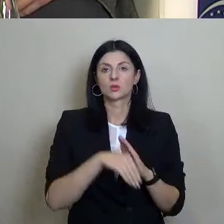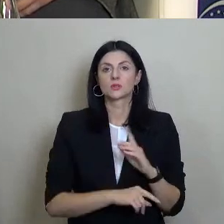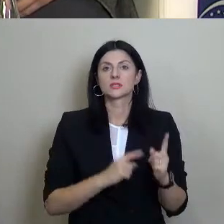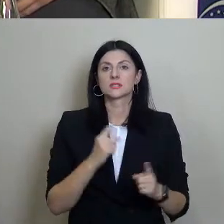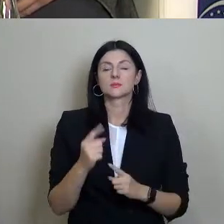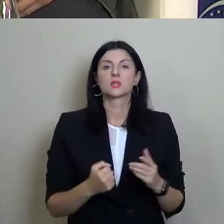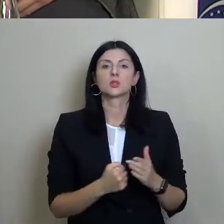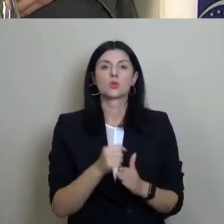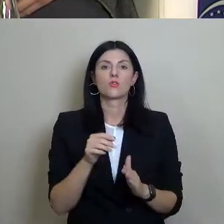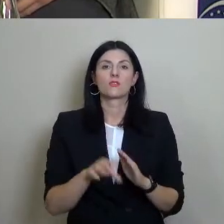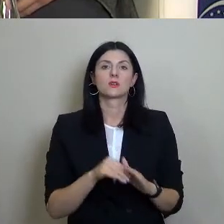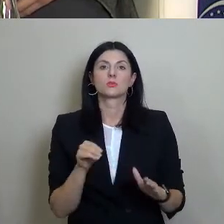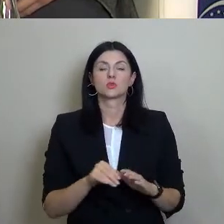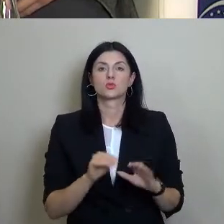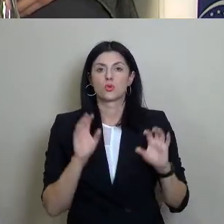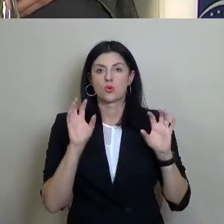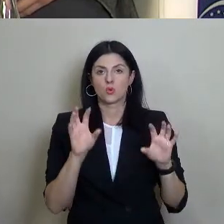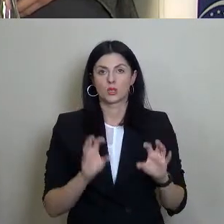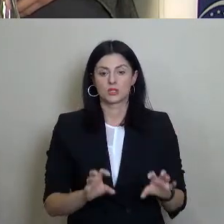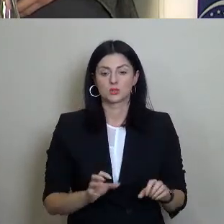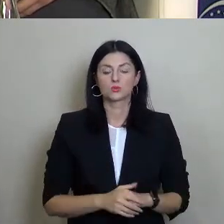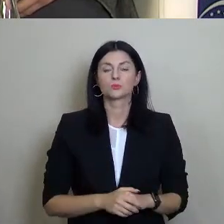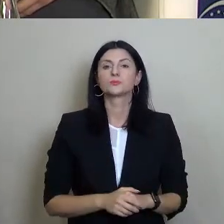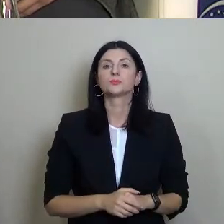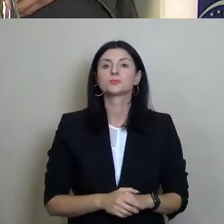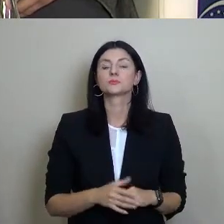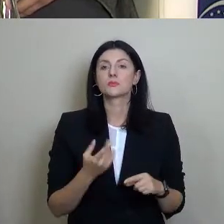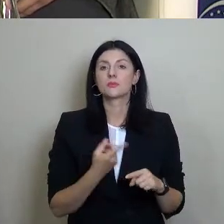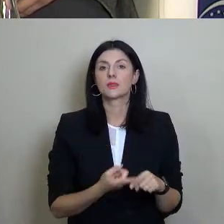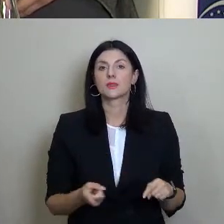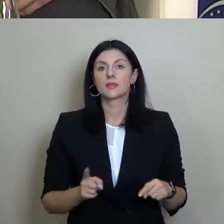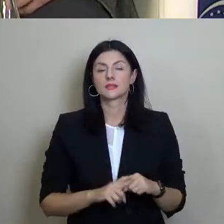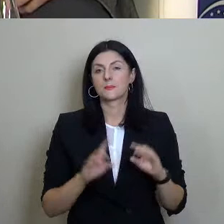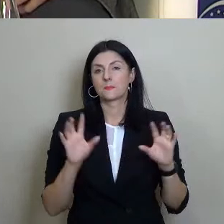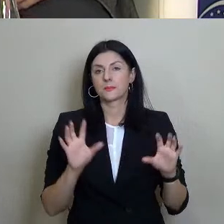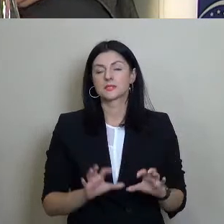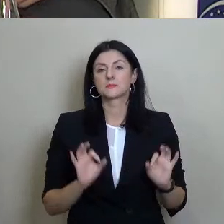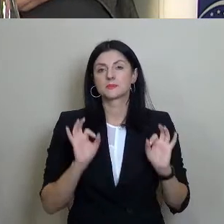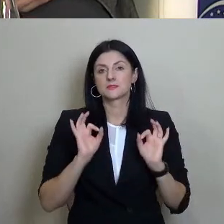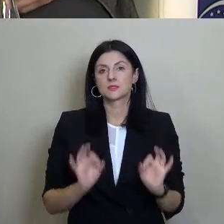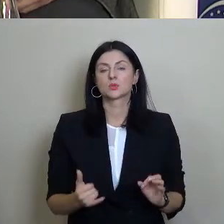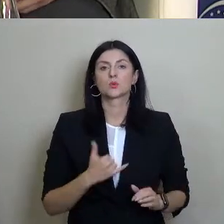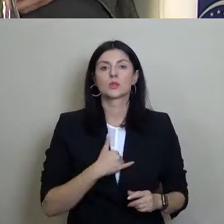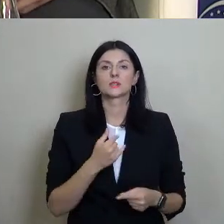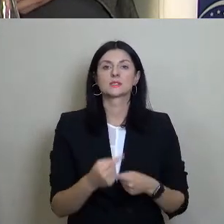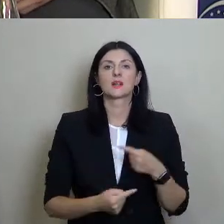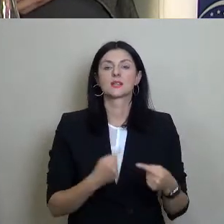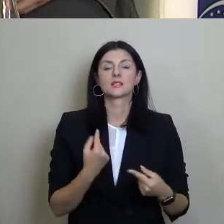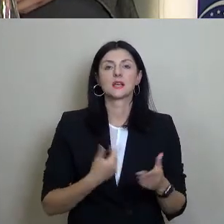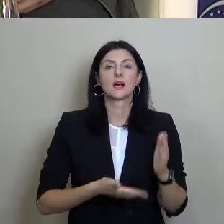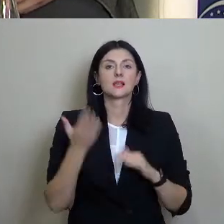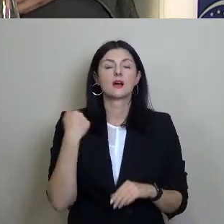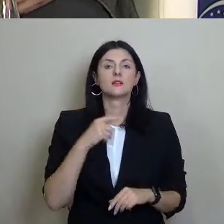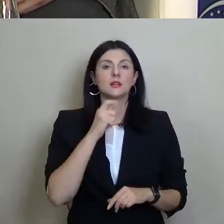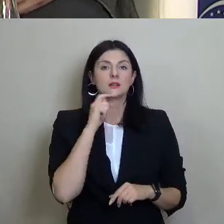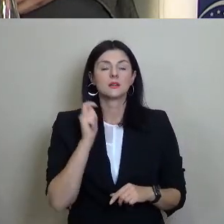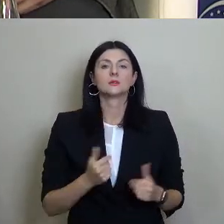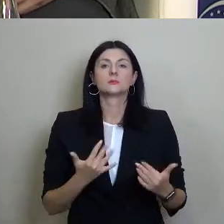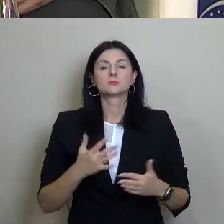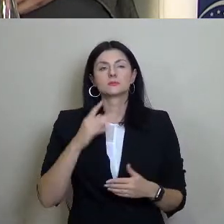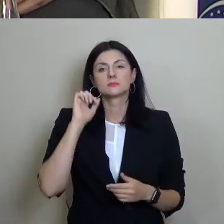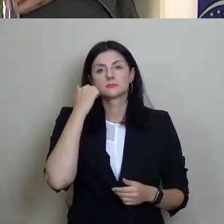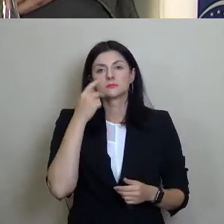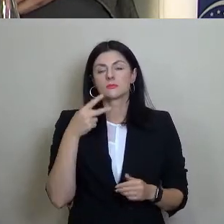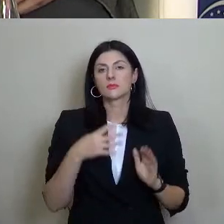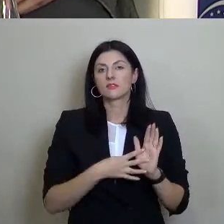of adopting yet another draft law that would amend the electoral code. Well, natural, that's a long Ukrainian